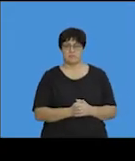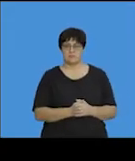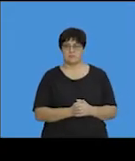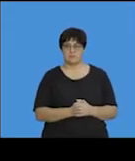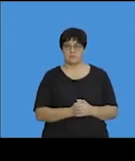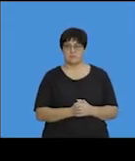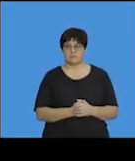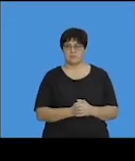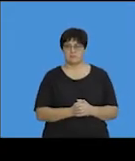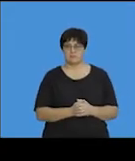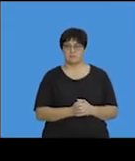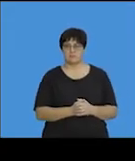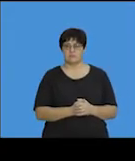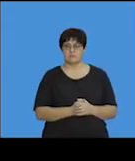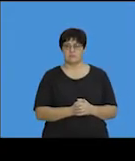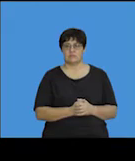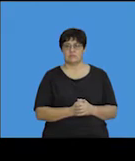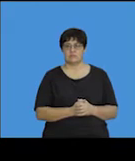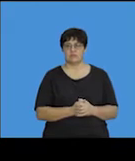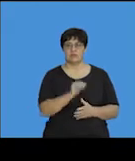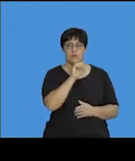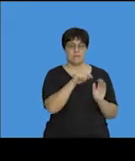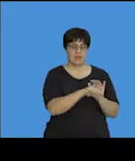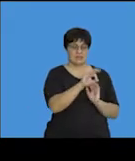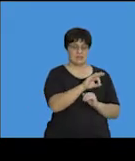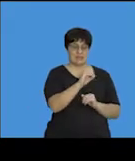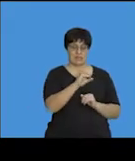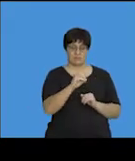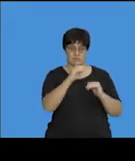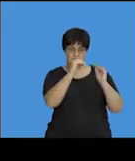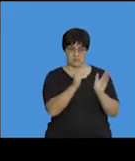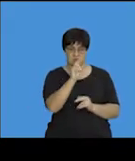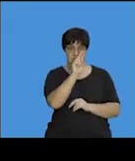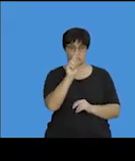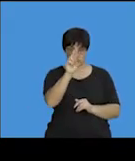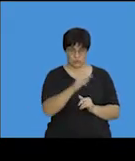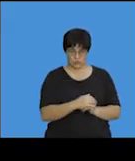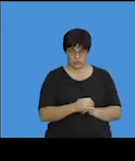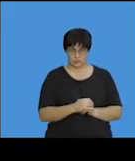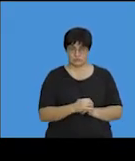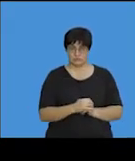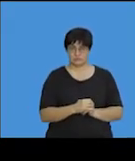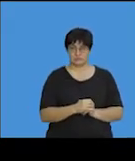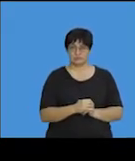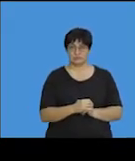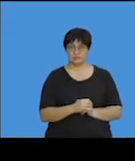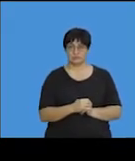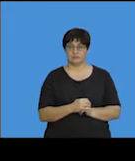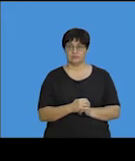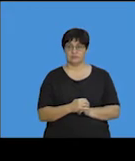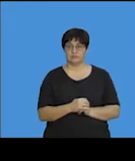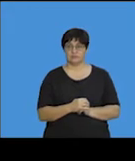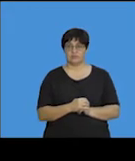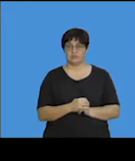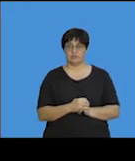Oh, no, not plus. That should be equal. There we go. Let's